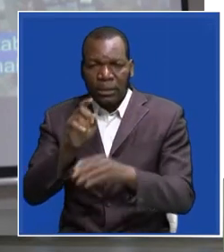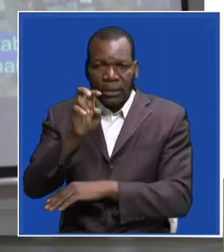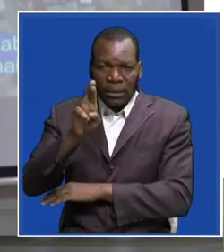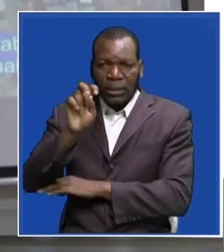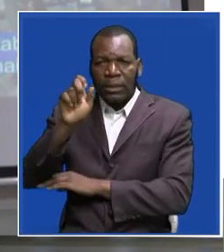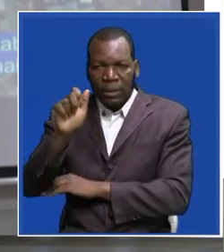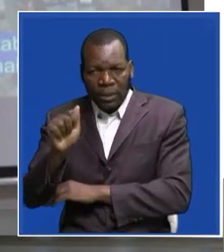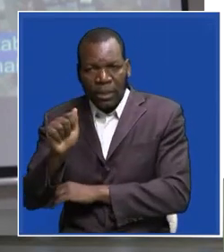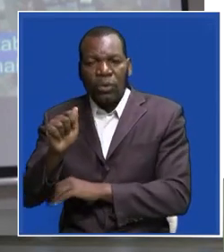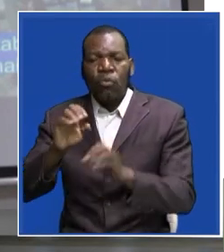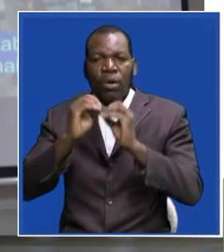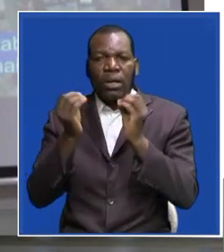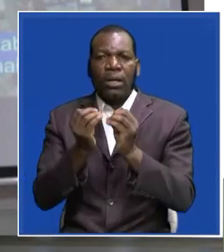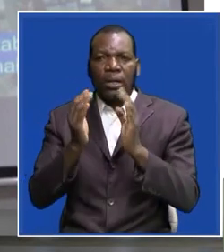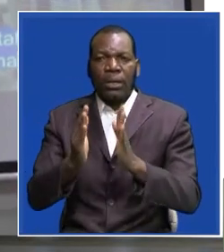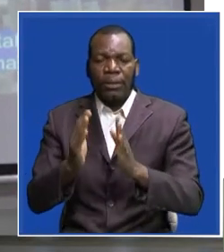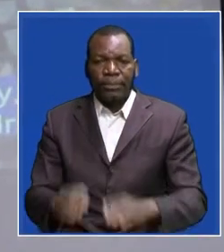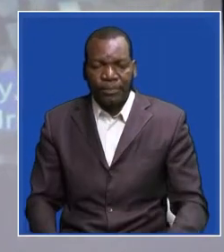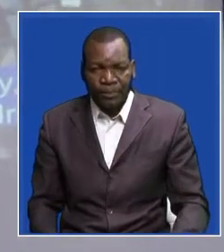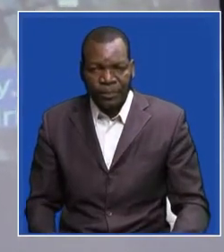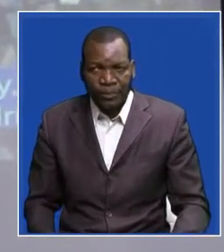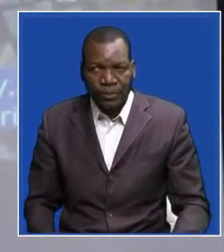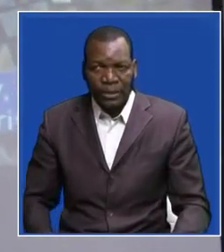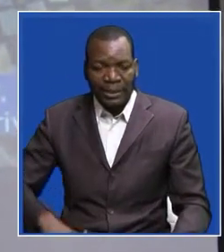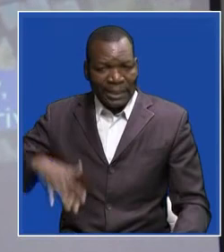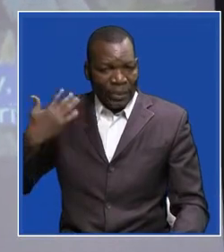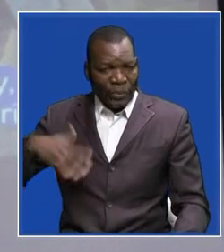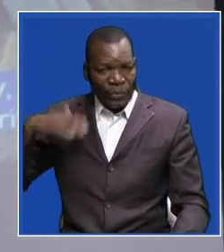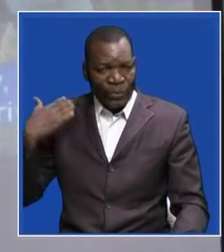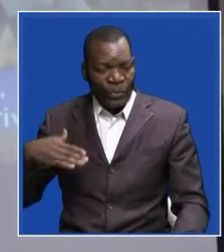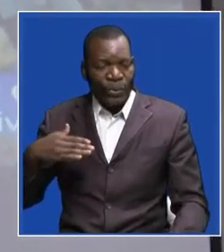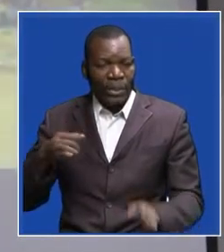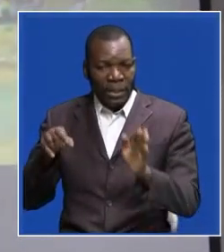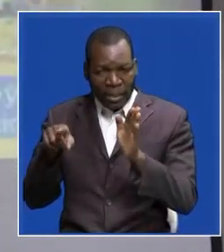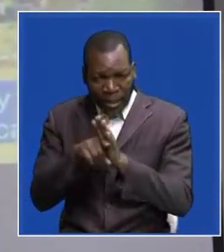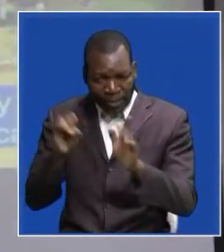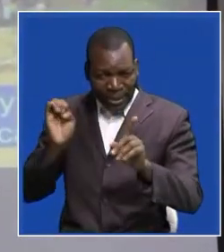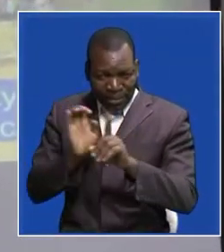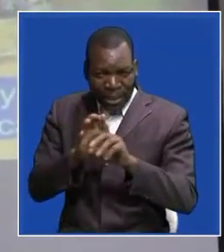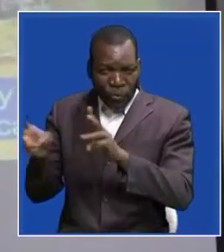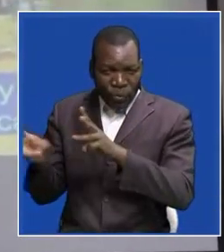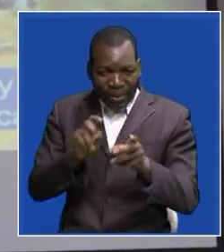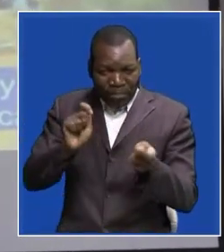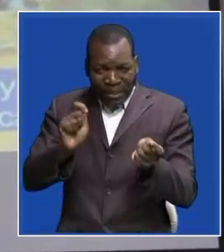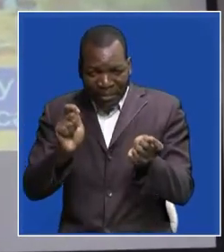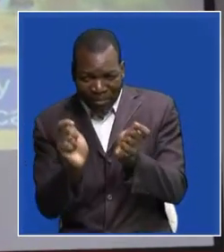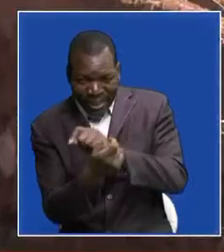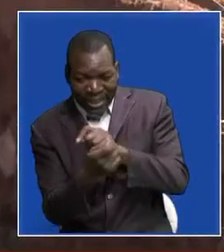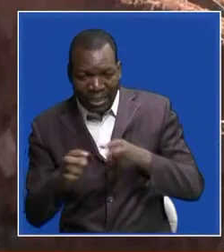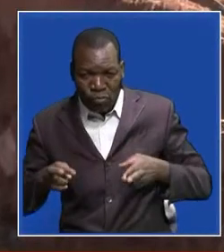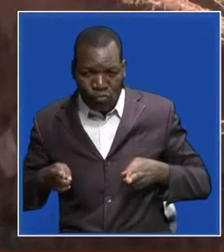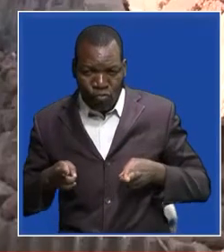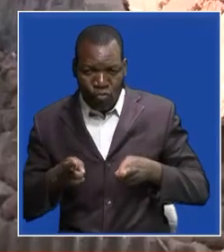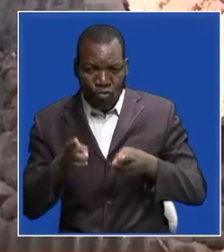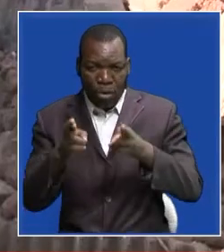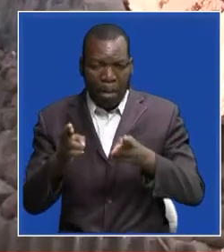Trustee. More in this report. The devastating effects of climate change have not spared road infrastructure. In